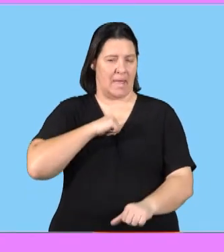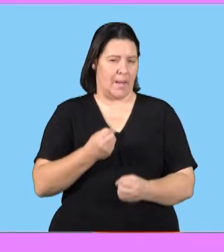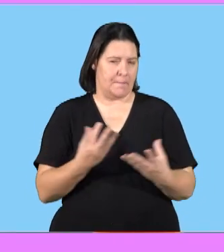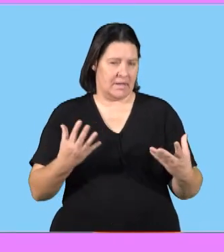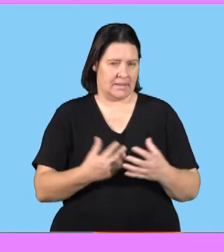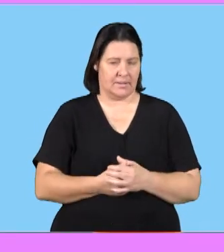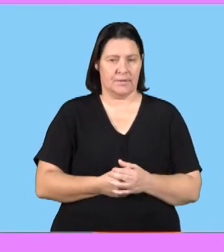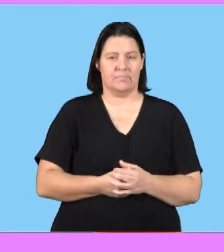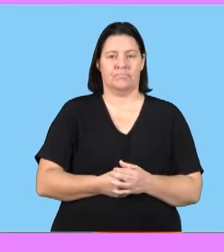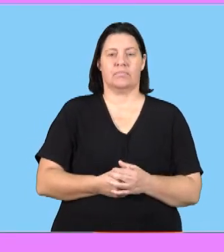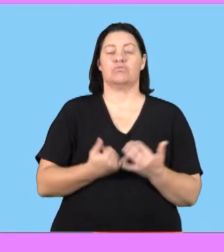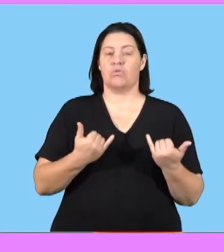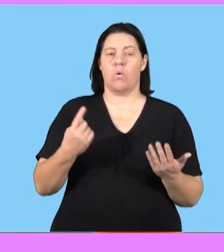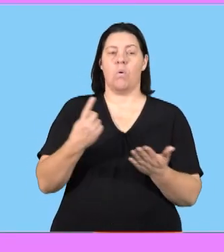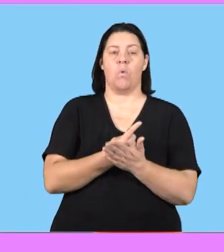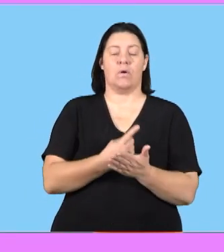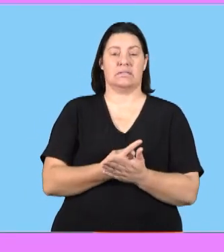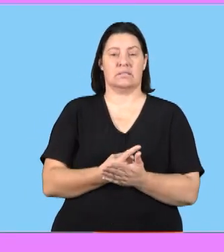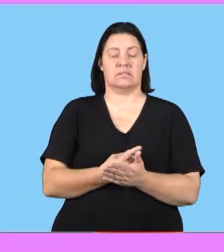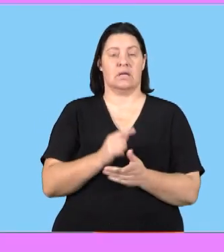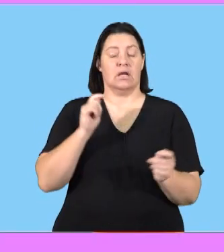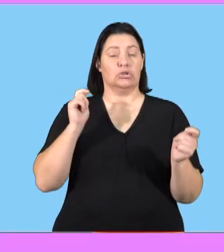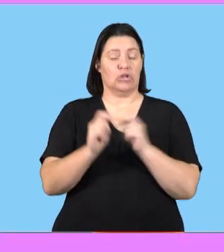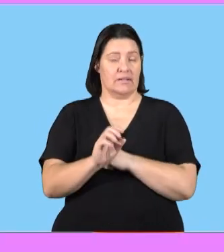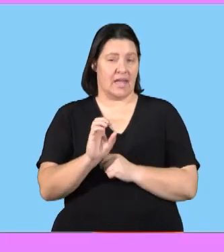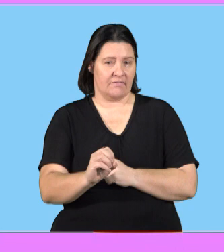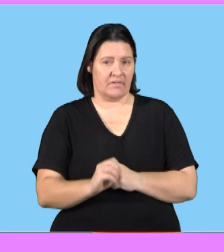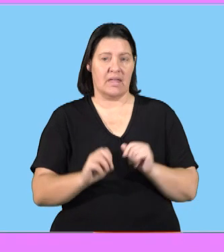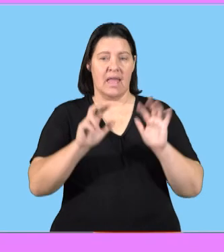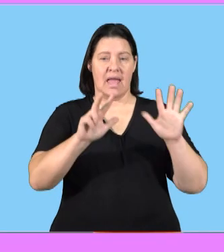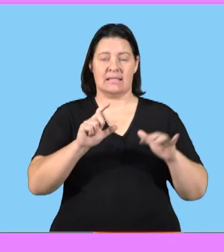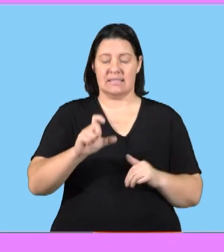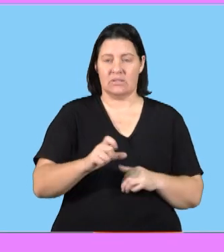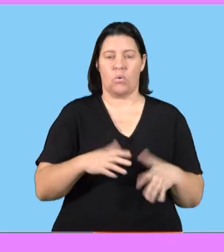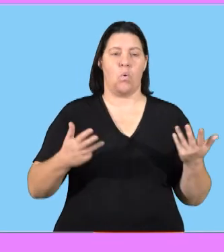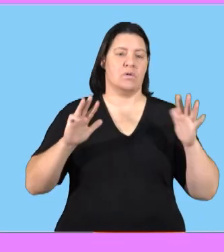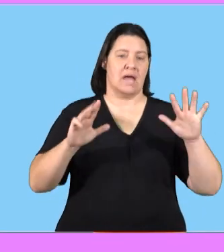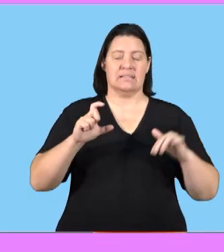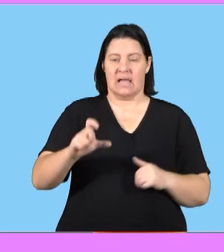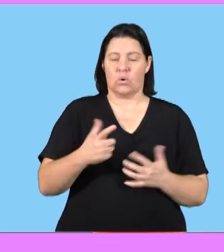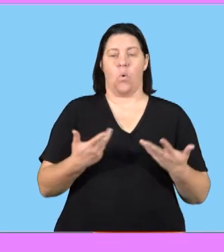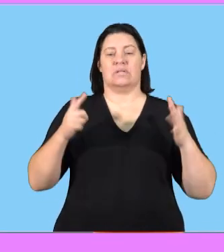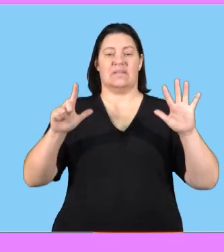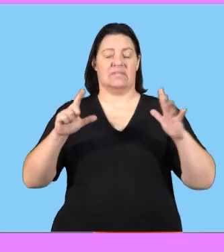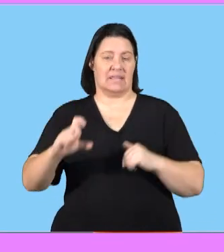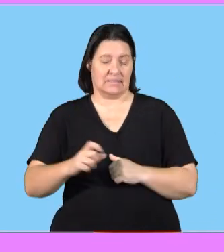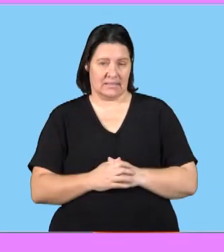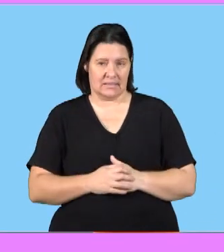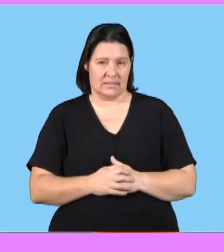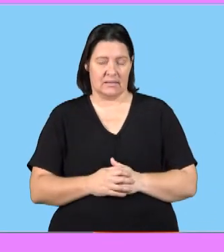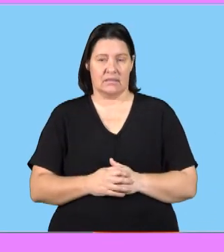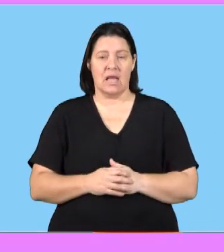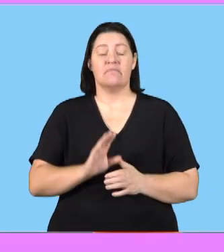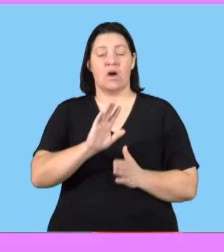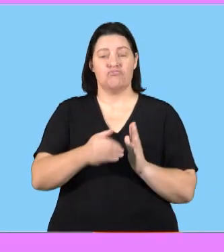Okay, so now always when there is a change, when the change is 8 cents or it's 9 cents or 7 cents, there